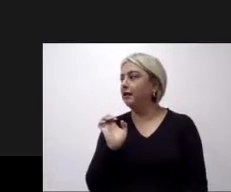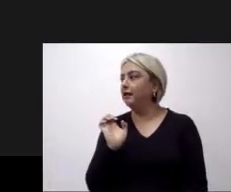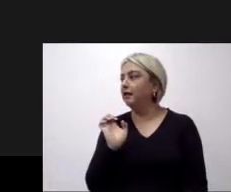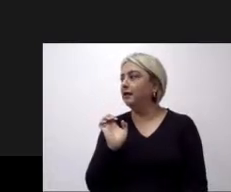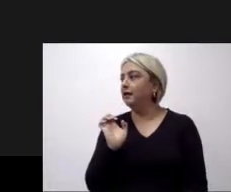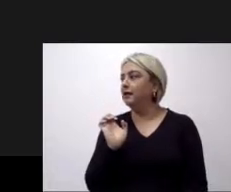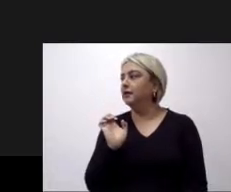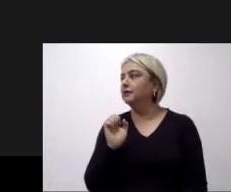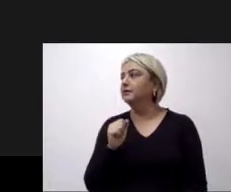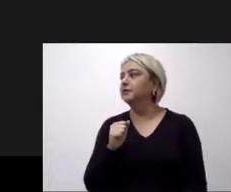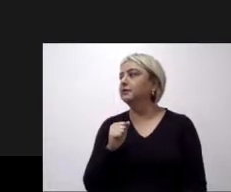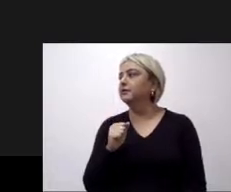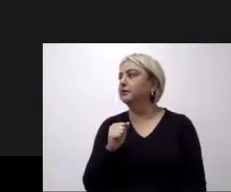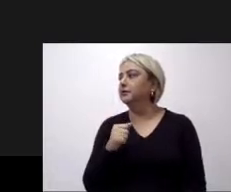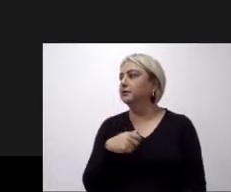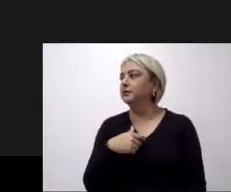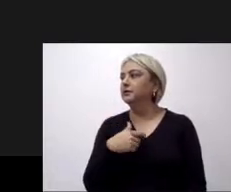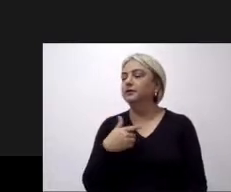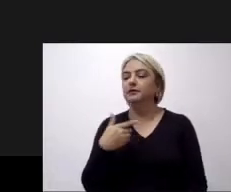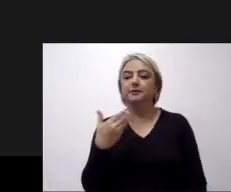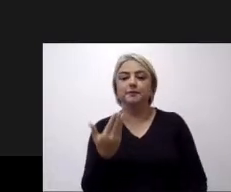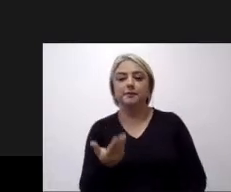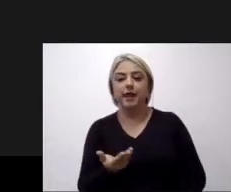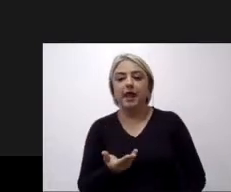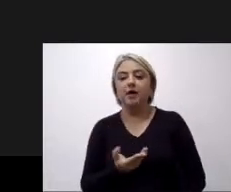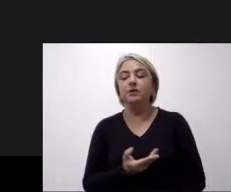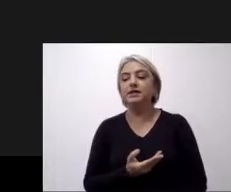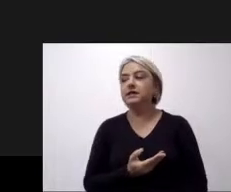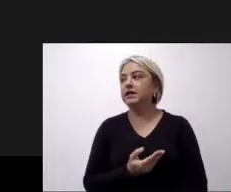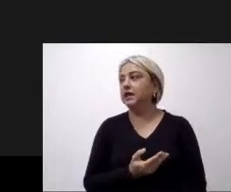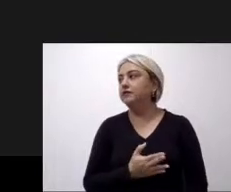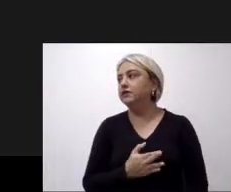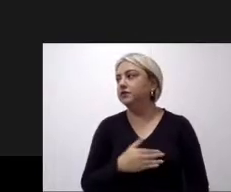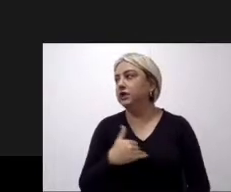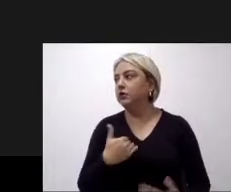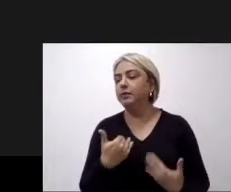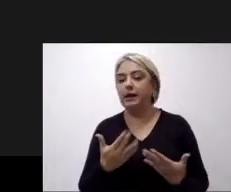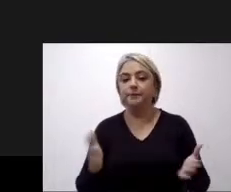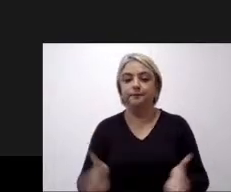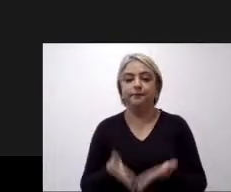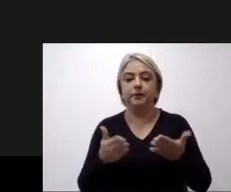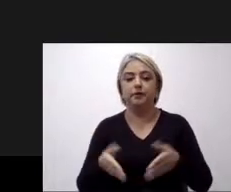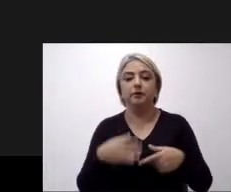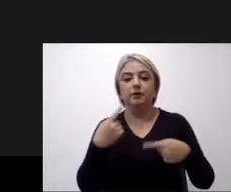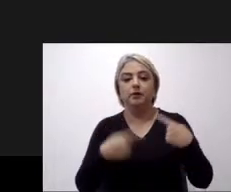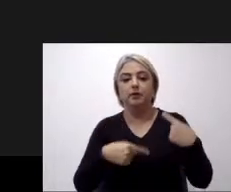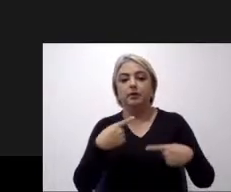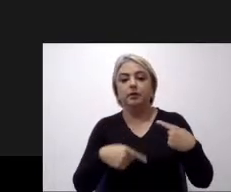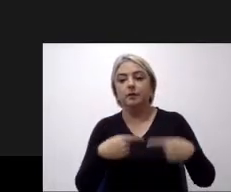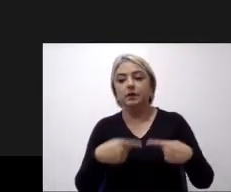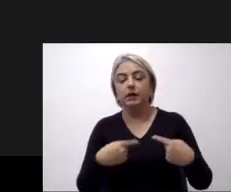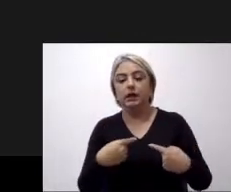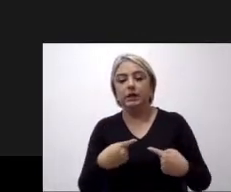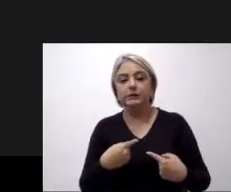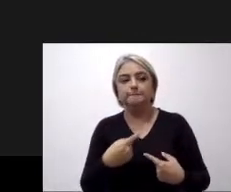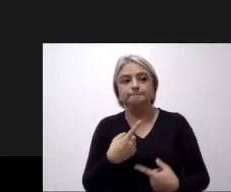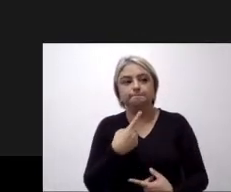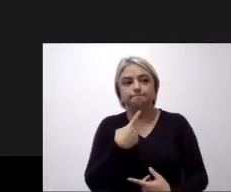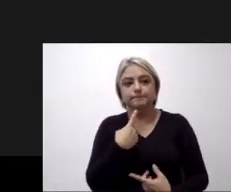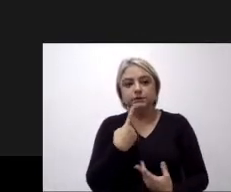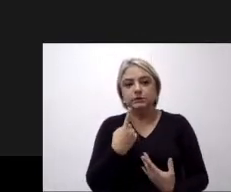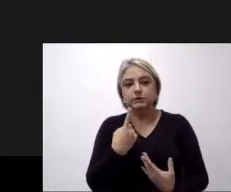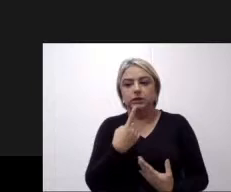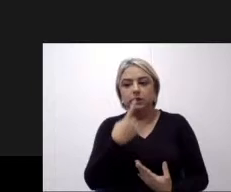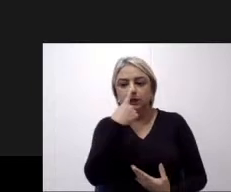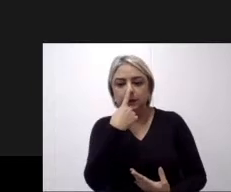of state feminism to promote policies of intimacy. The role of international networks has,